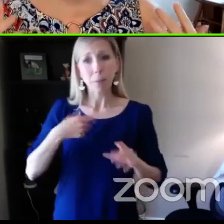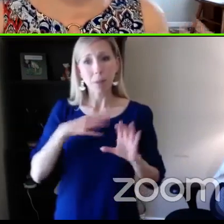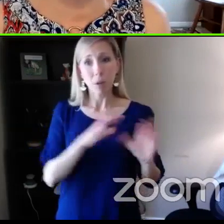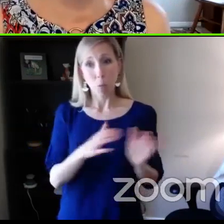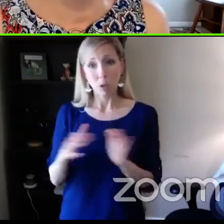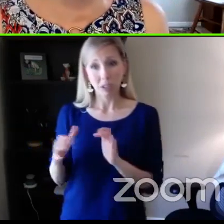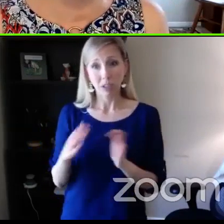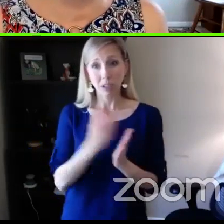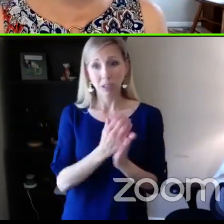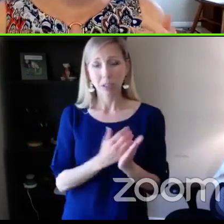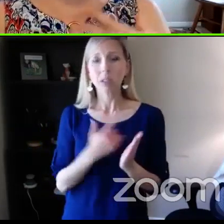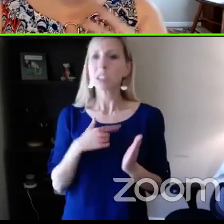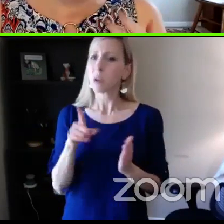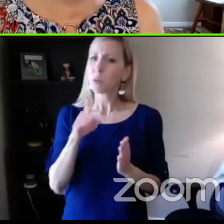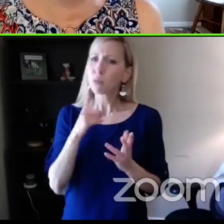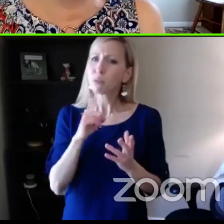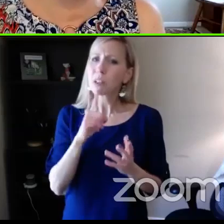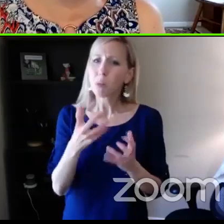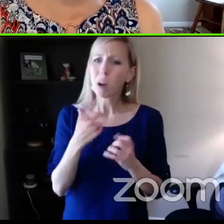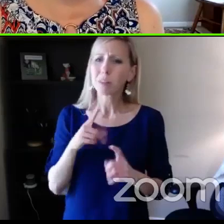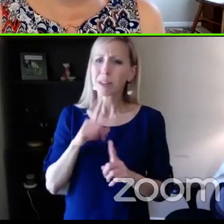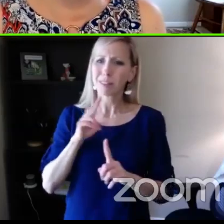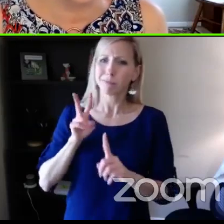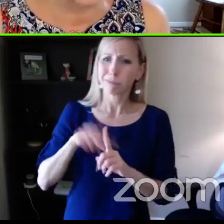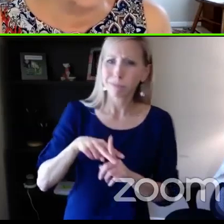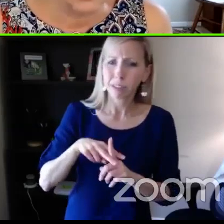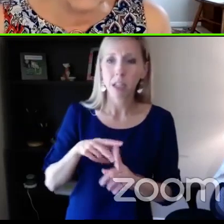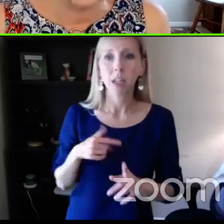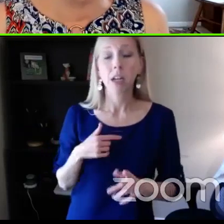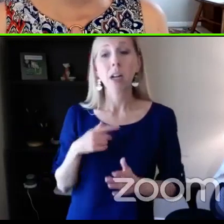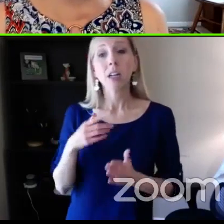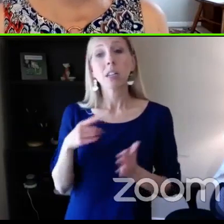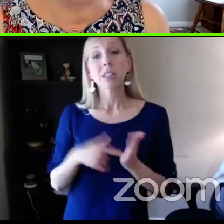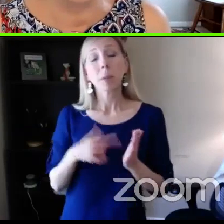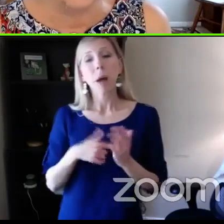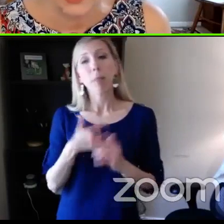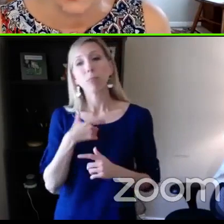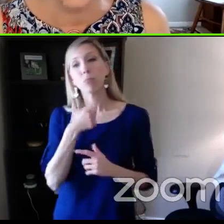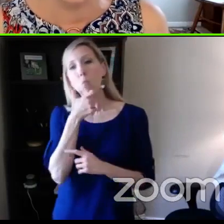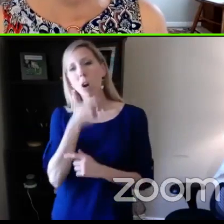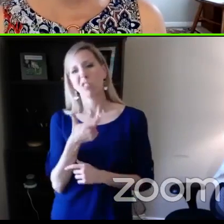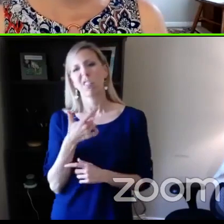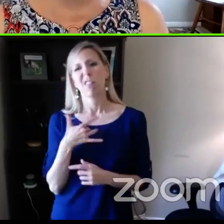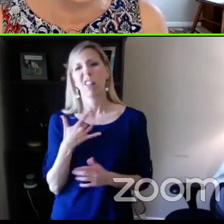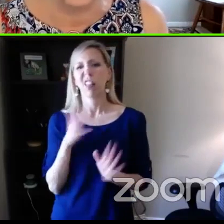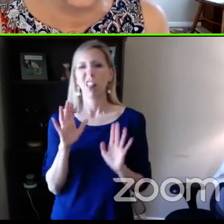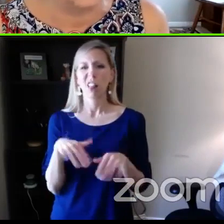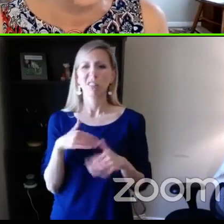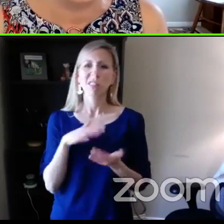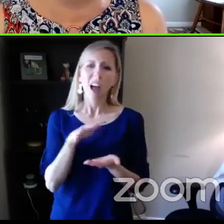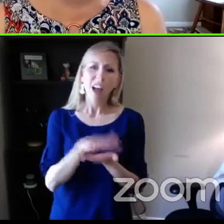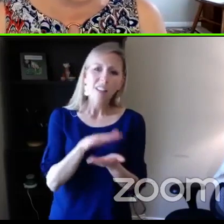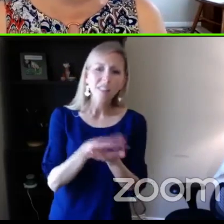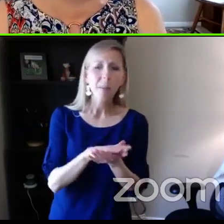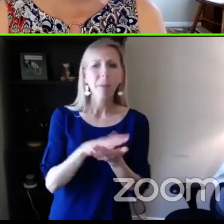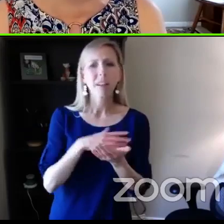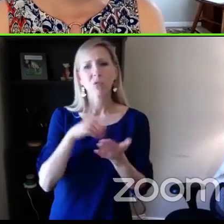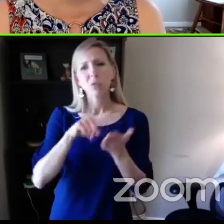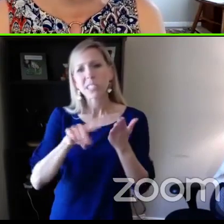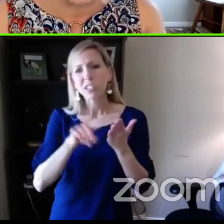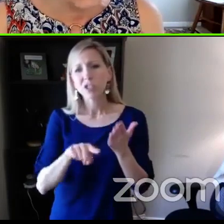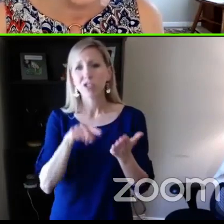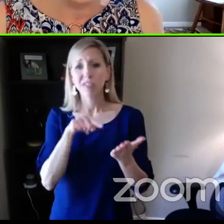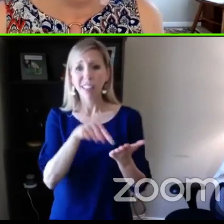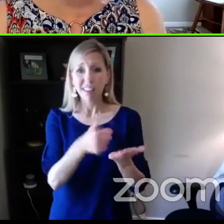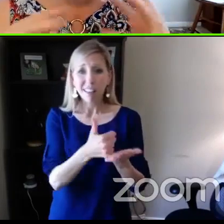Sometimes you attend one of these courses and you go, it's an academic talking about research, all that's well and good, but does that help me